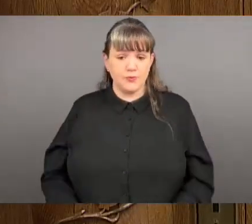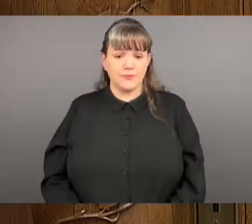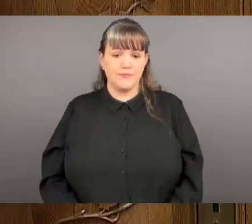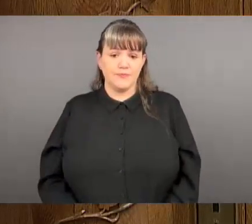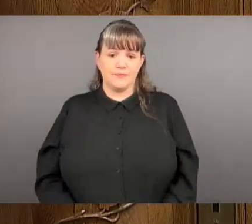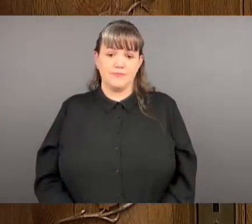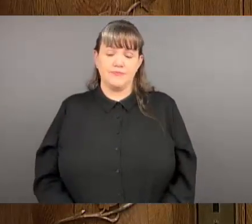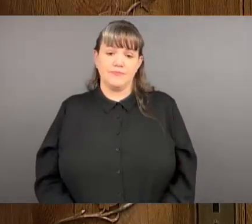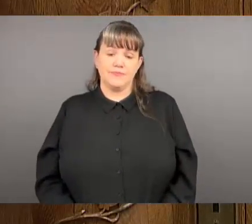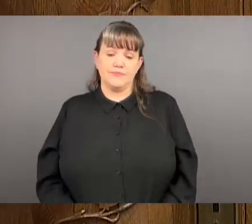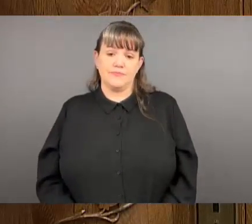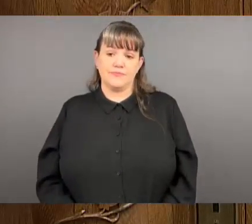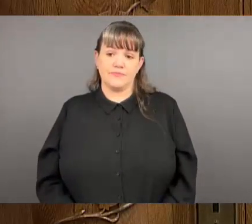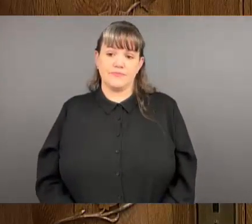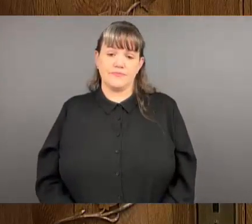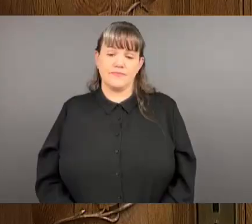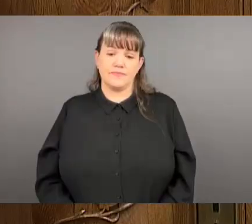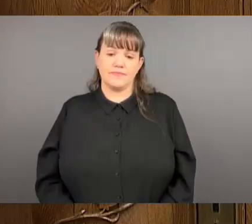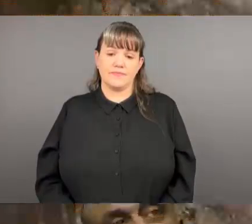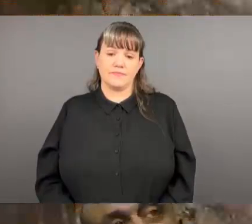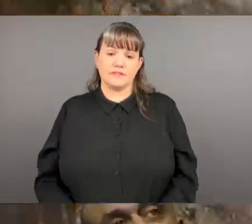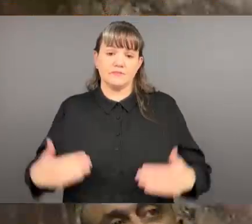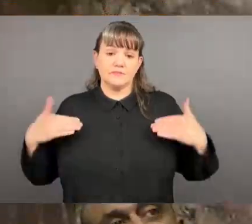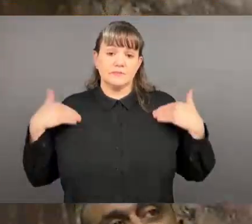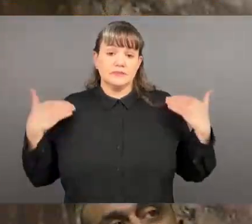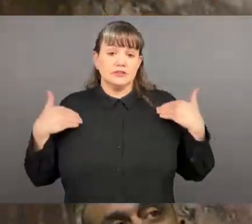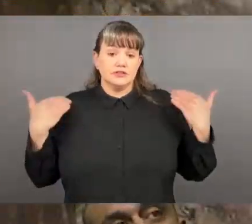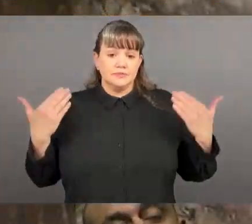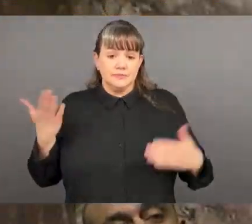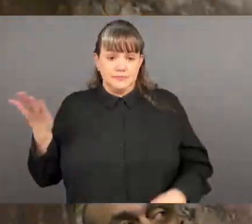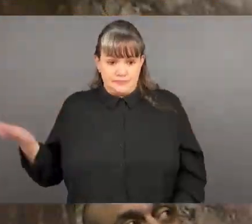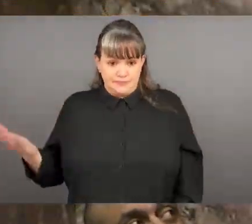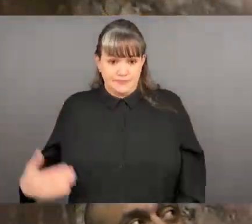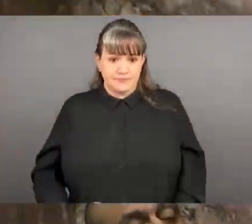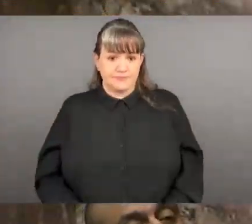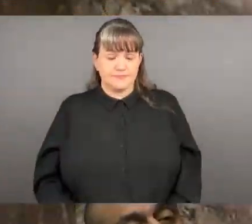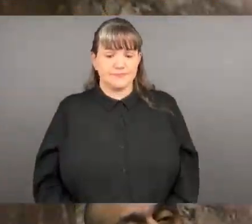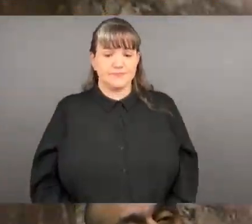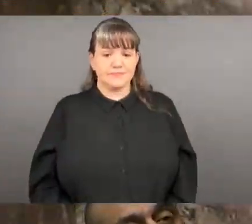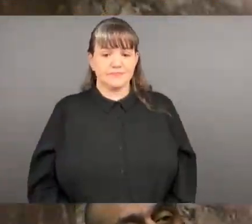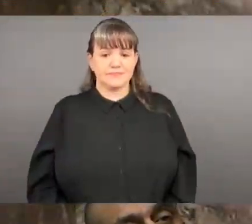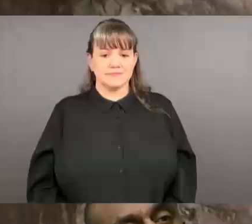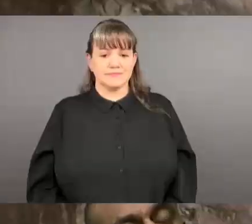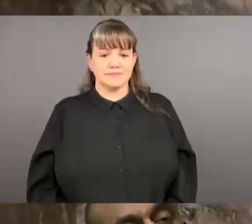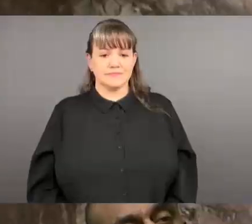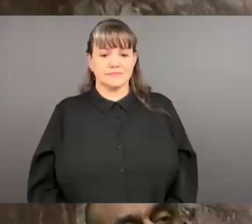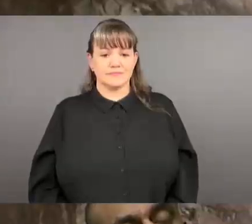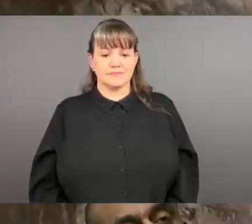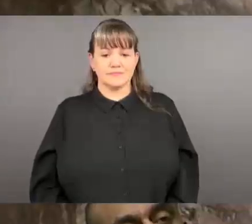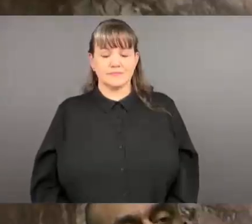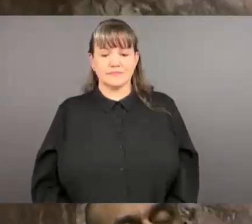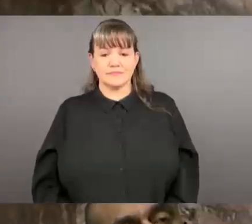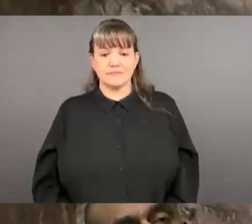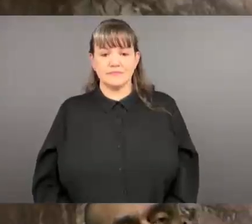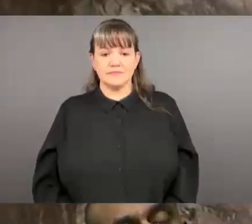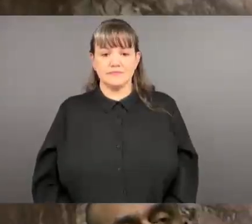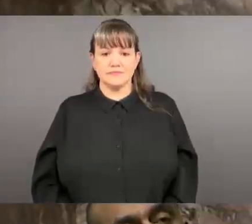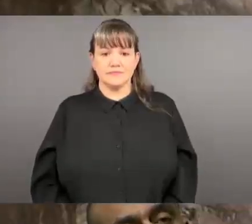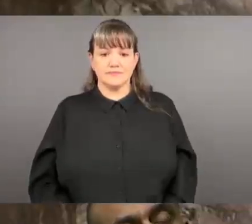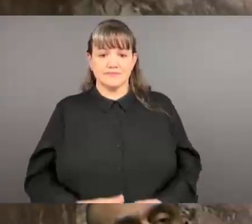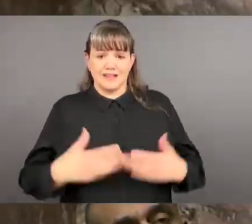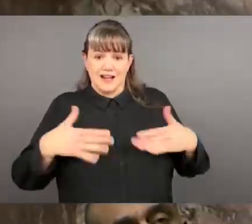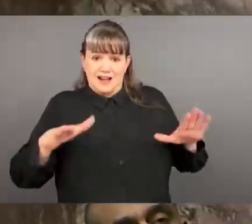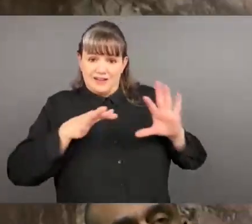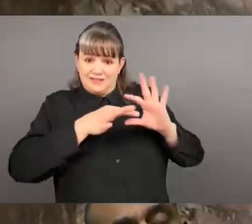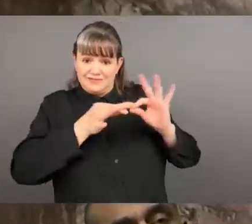Minister. Thank you, Honourable Speaker. Honourable Speaker, I've made it clear. We're going to work with TransLink